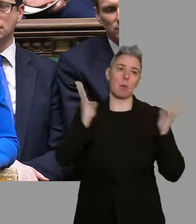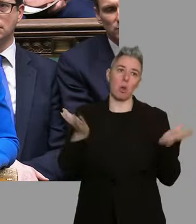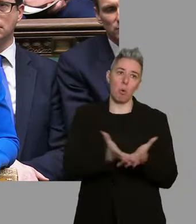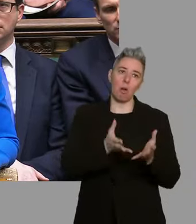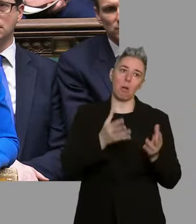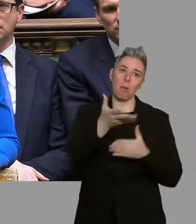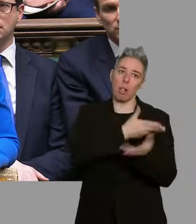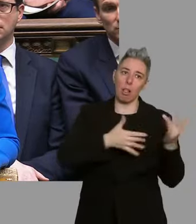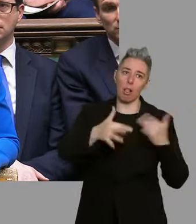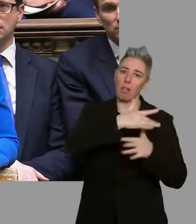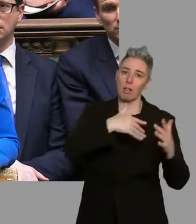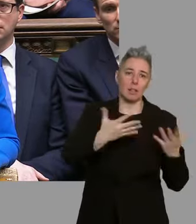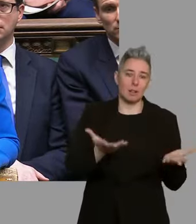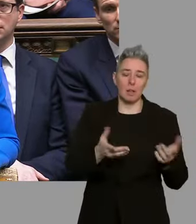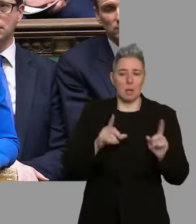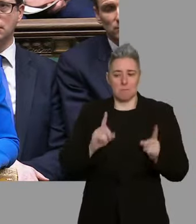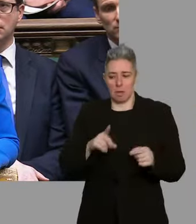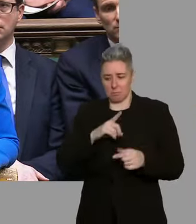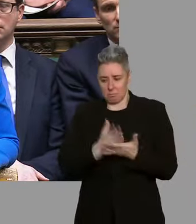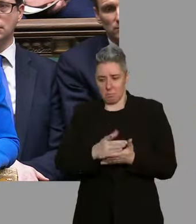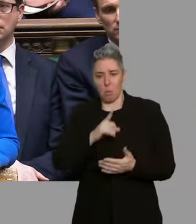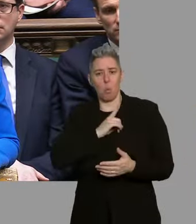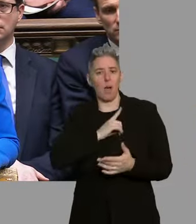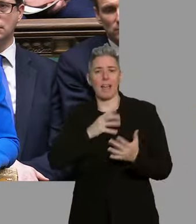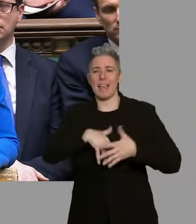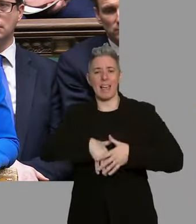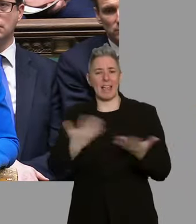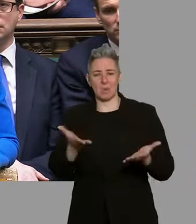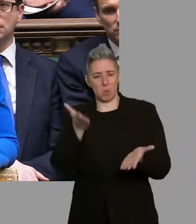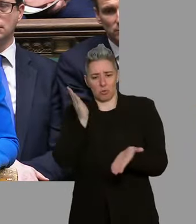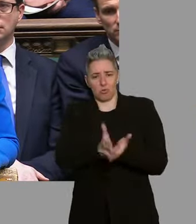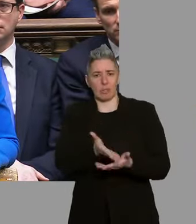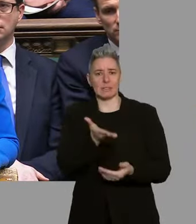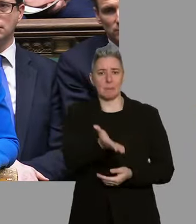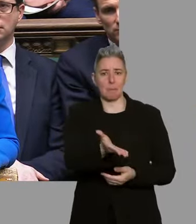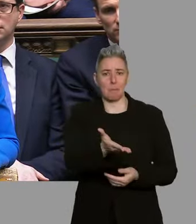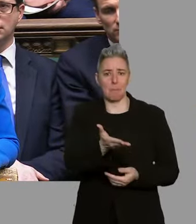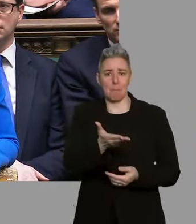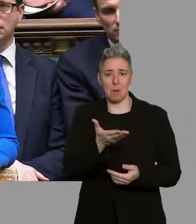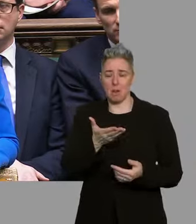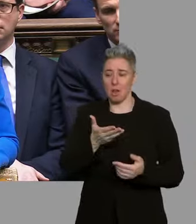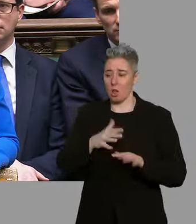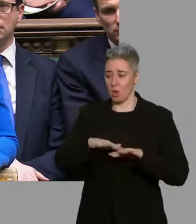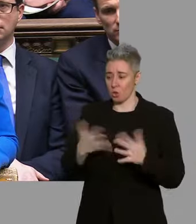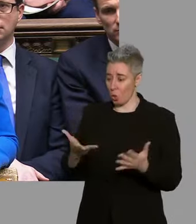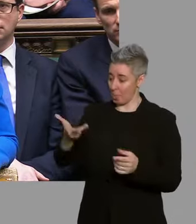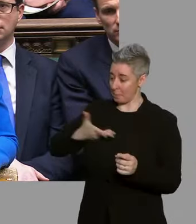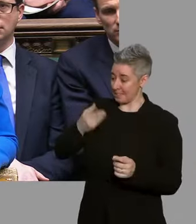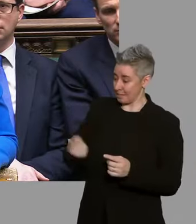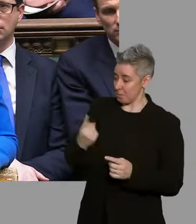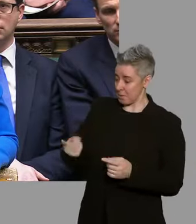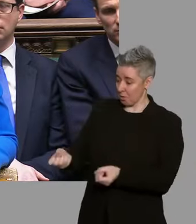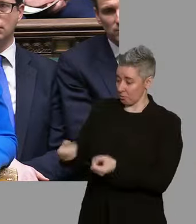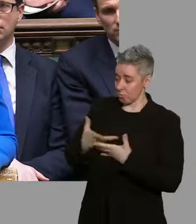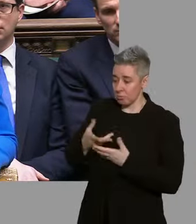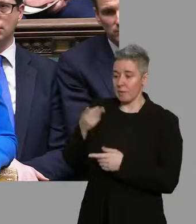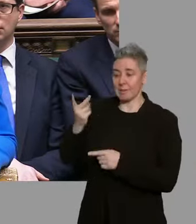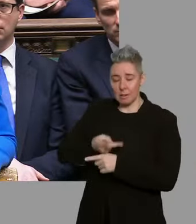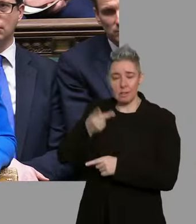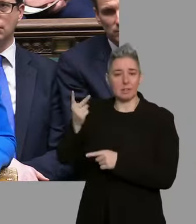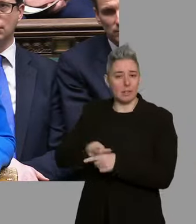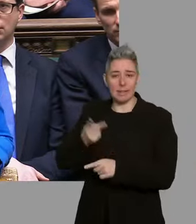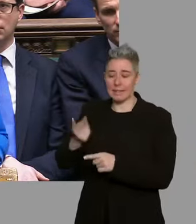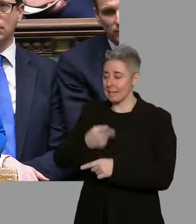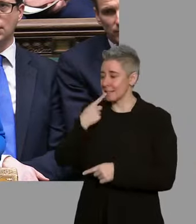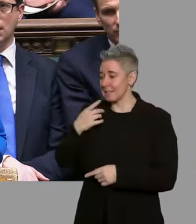a word he says over the businesses who are saying again and again that his budget means fewer jobs, lower